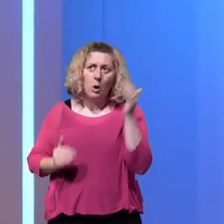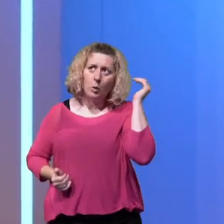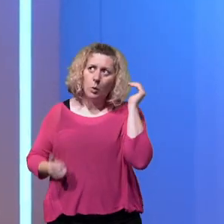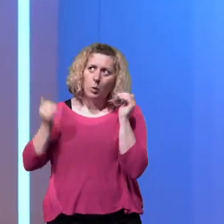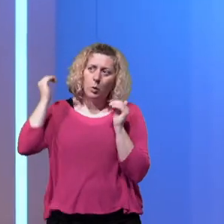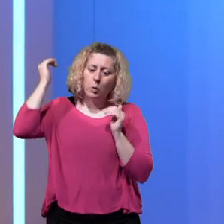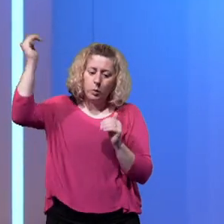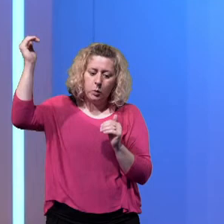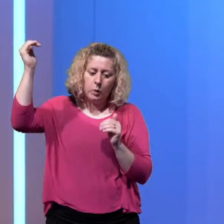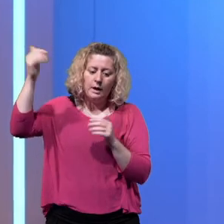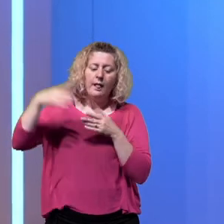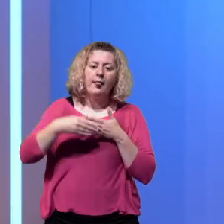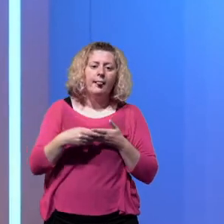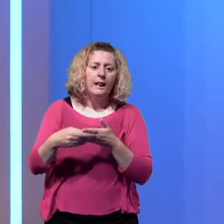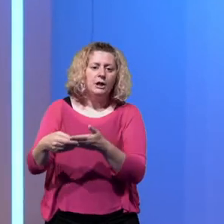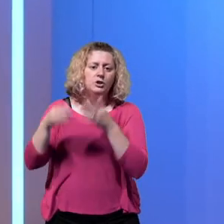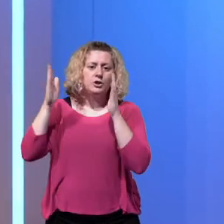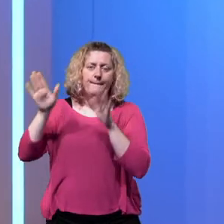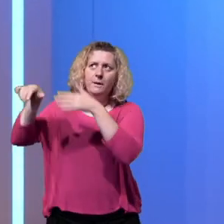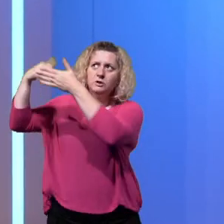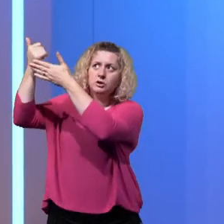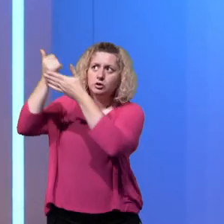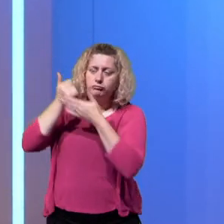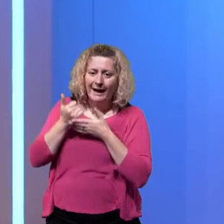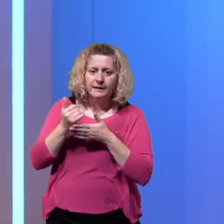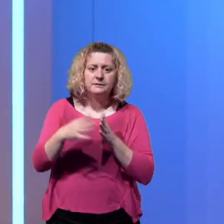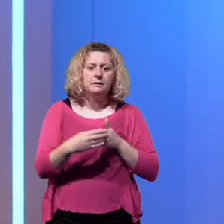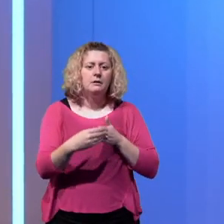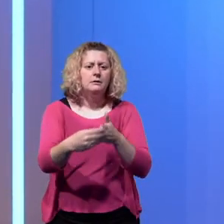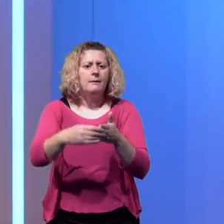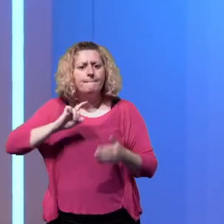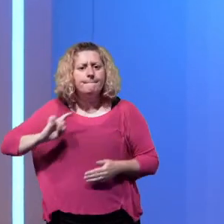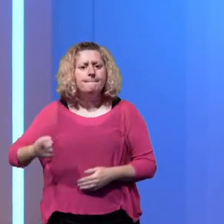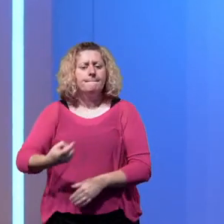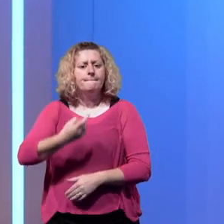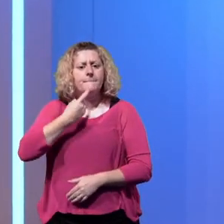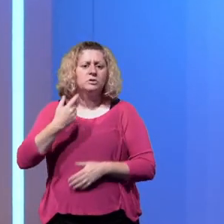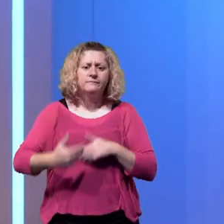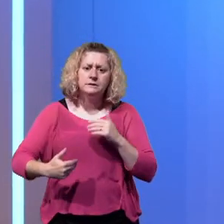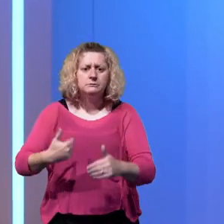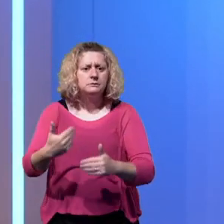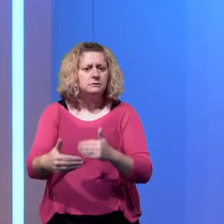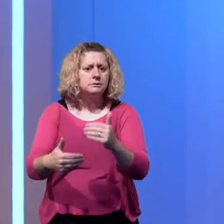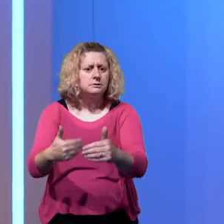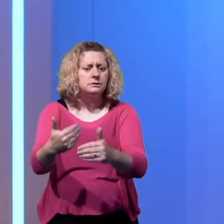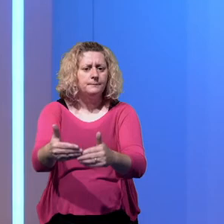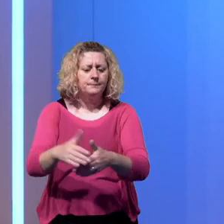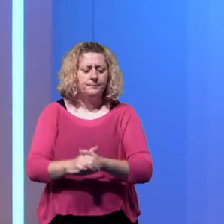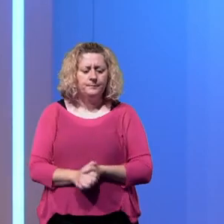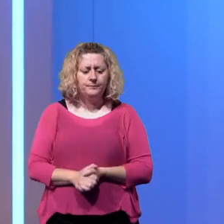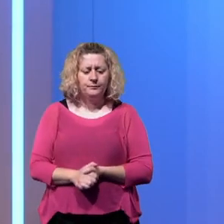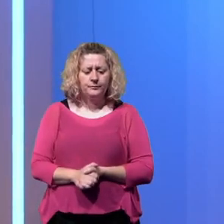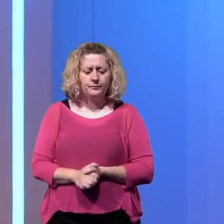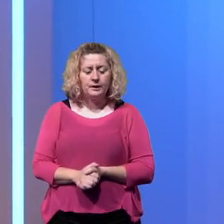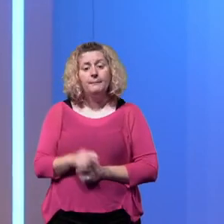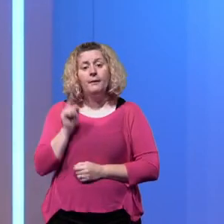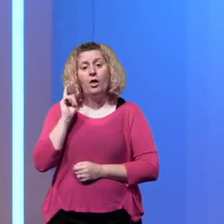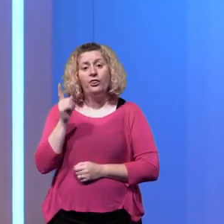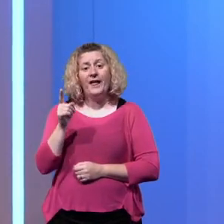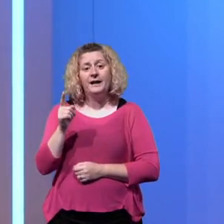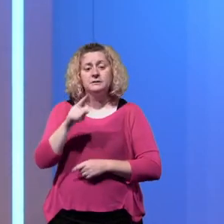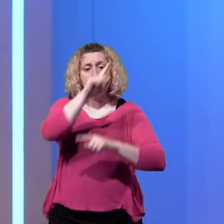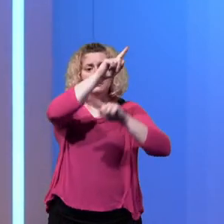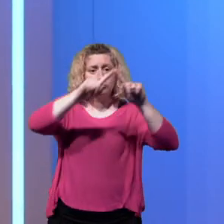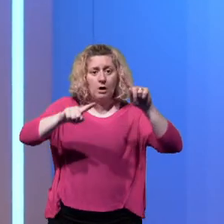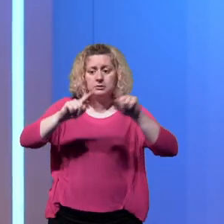the leadership, I've got to get perseverance. Often the call is about persevering, keeping going. But can I send you off just to do that exercise?